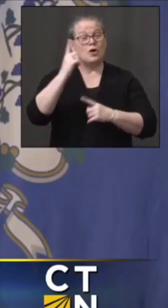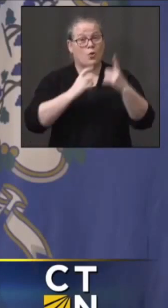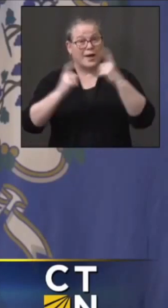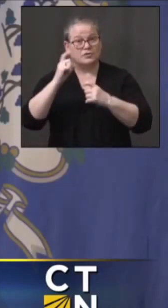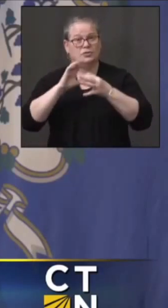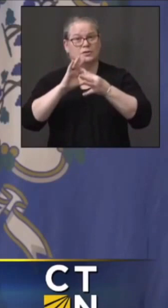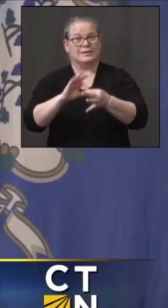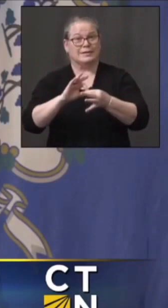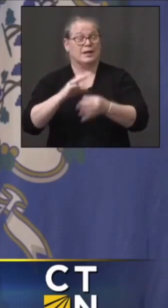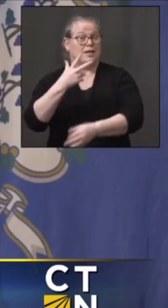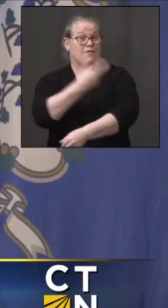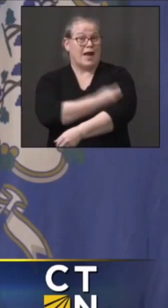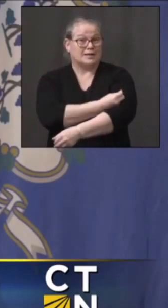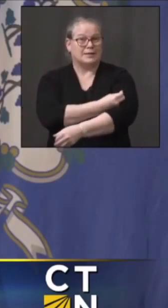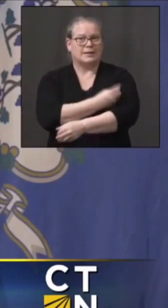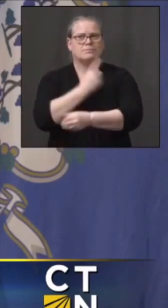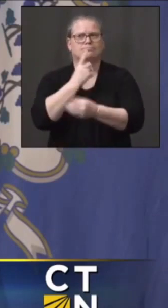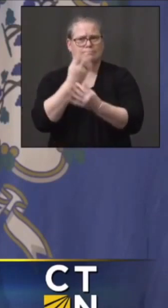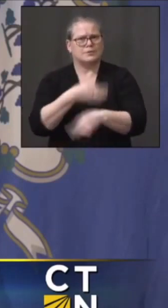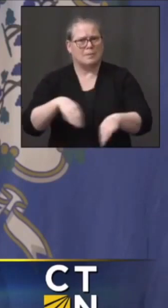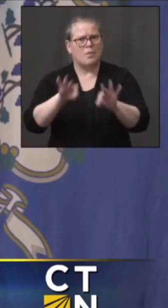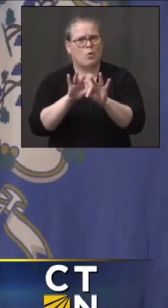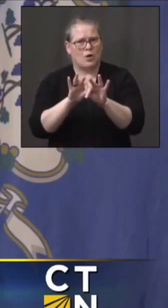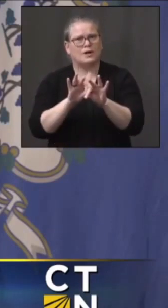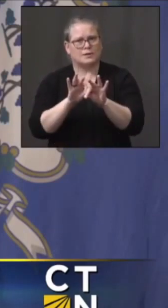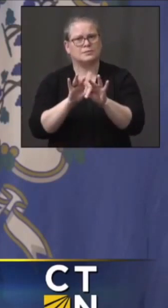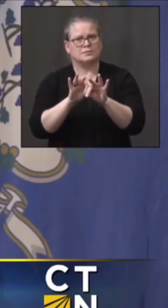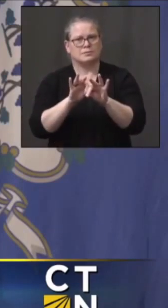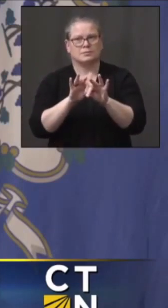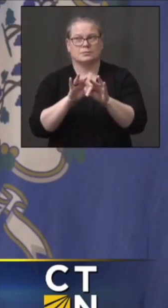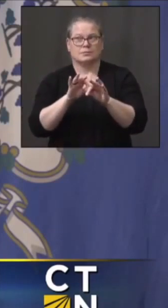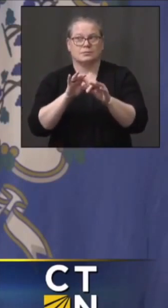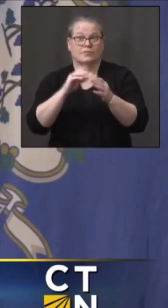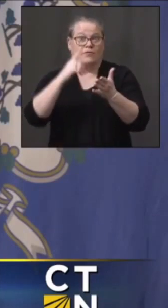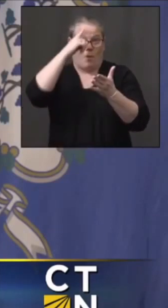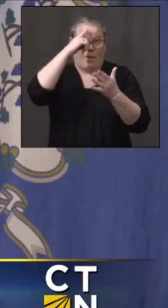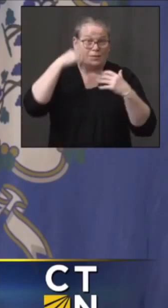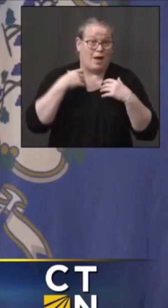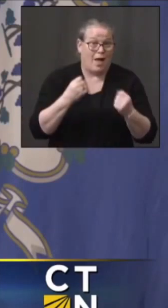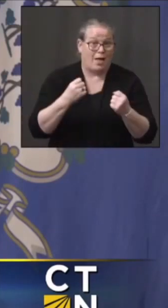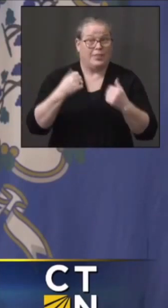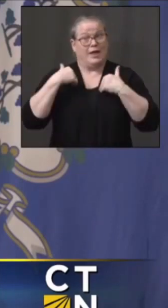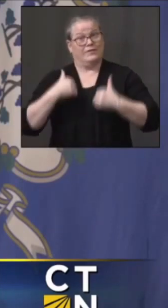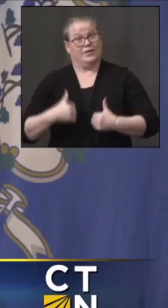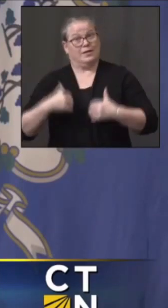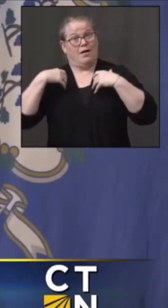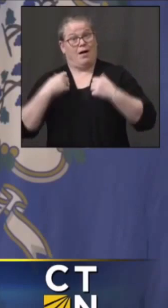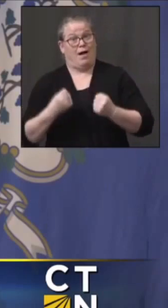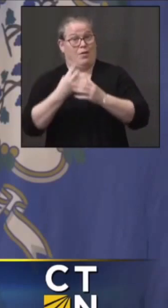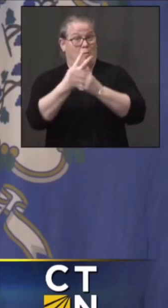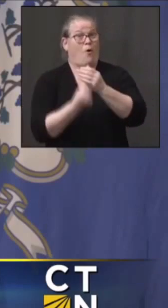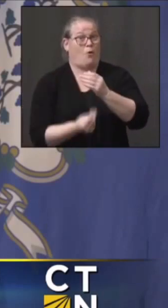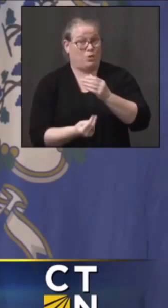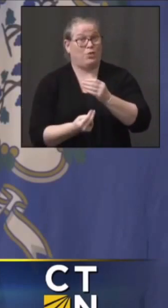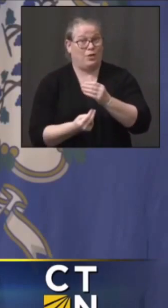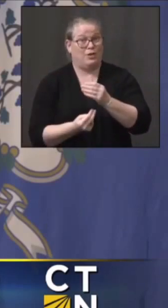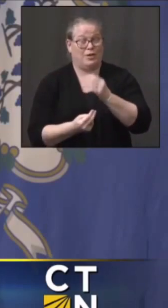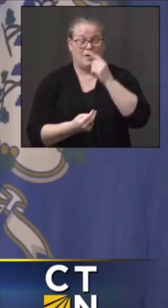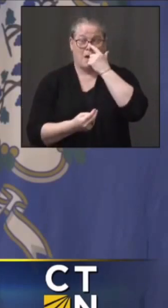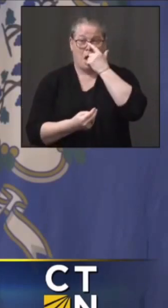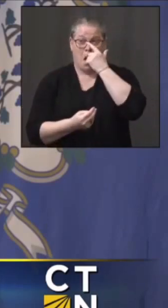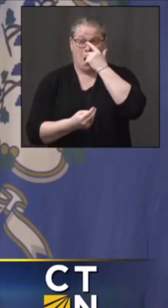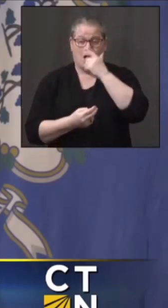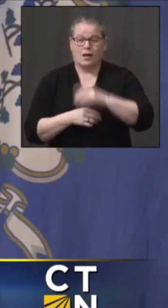how important that is in terms of our mental health as well as our physical health, I'm just struck by the